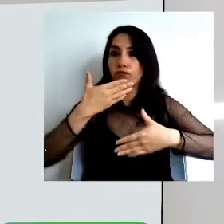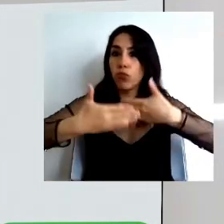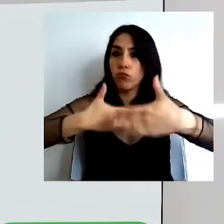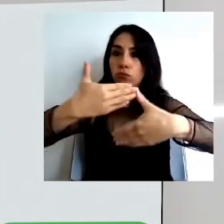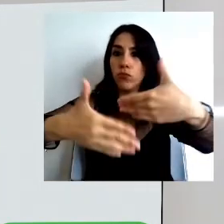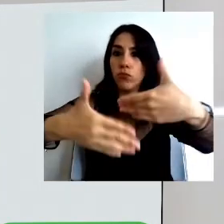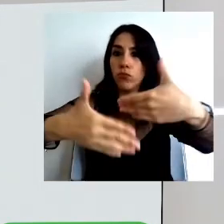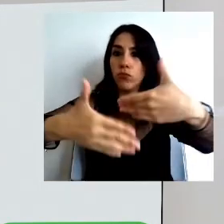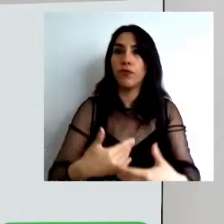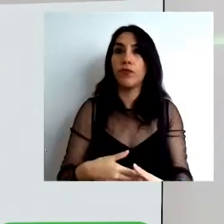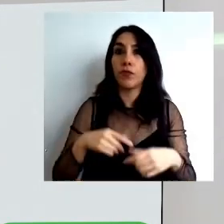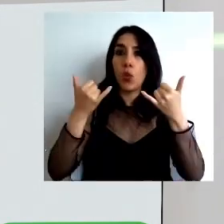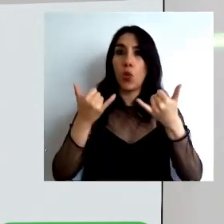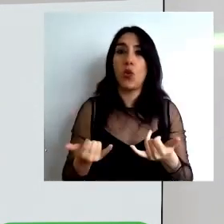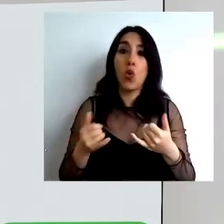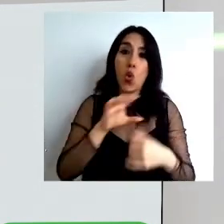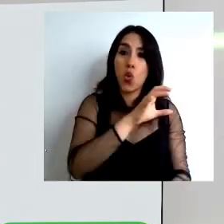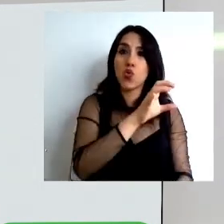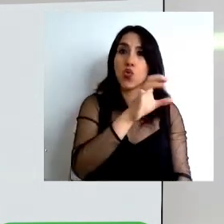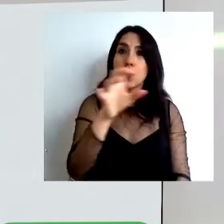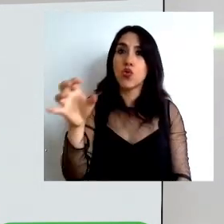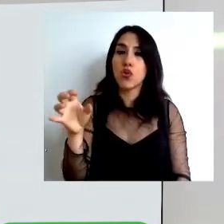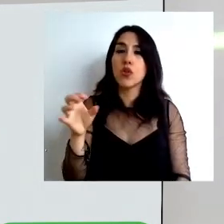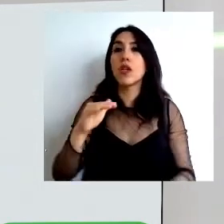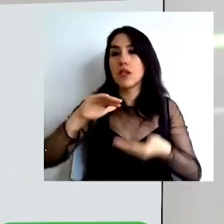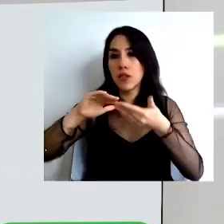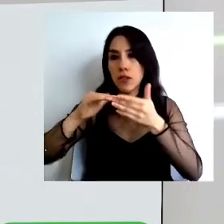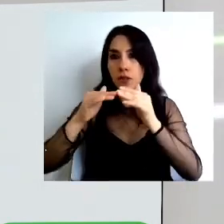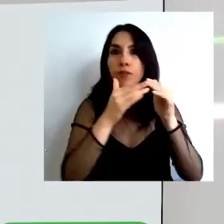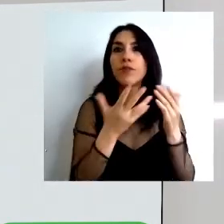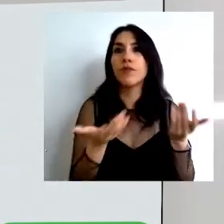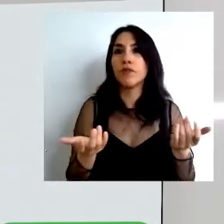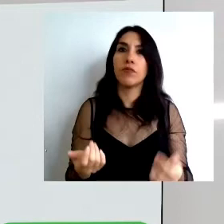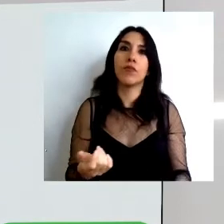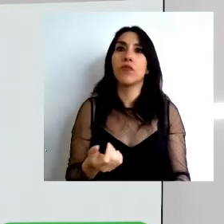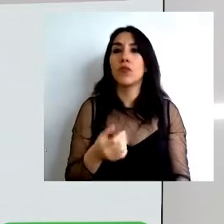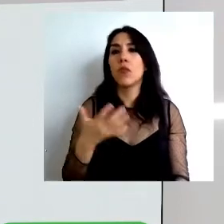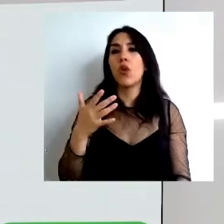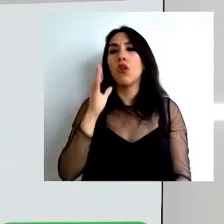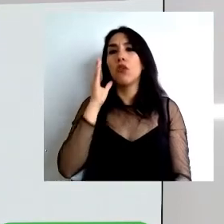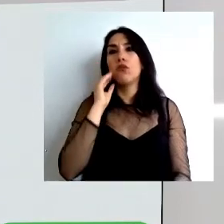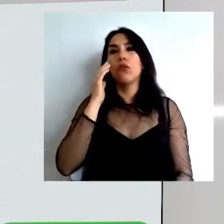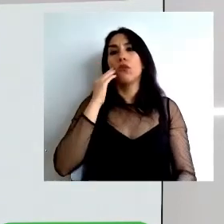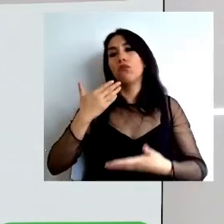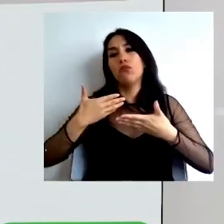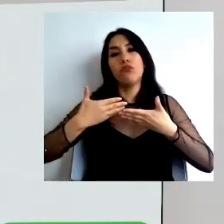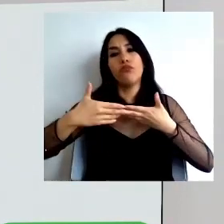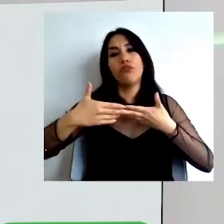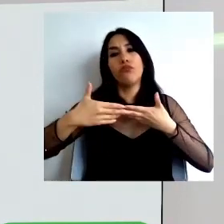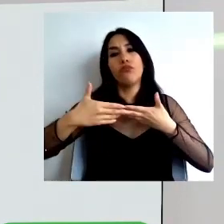one example of an open source approach and a movement approach.